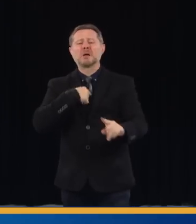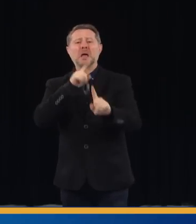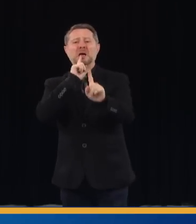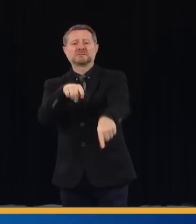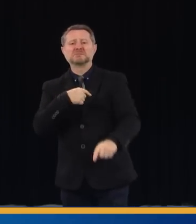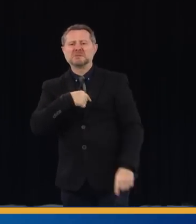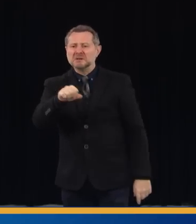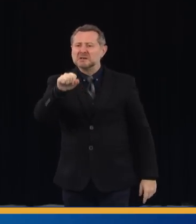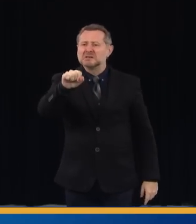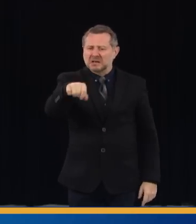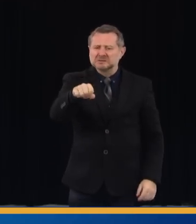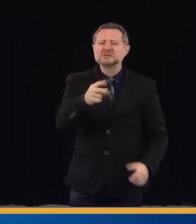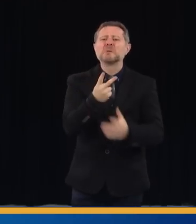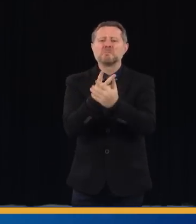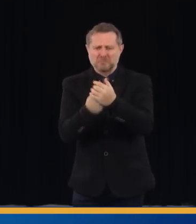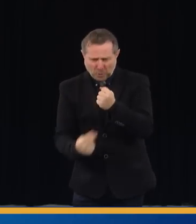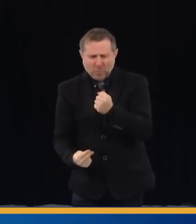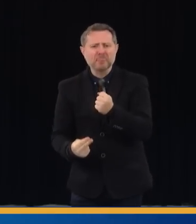Not